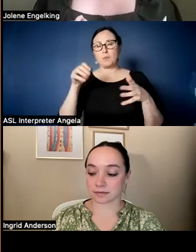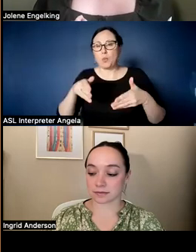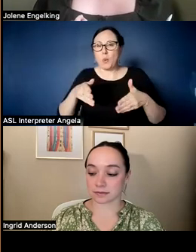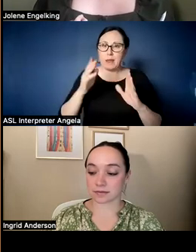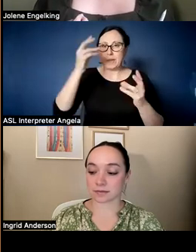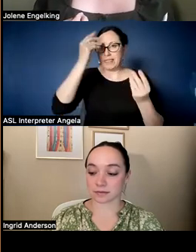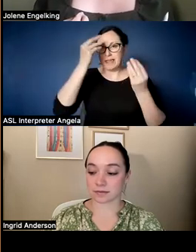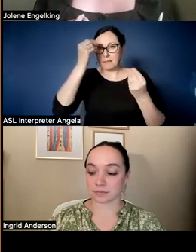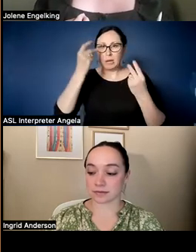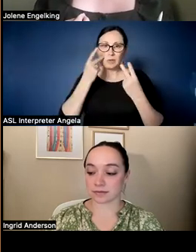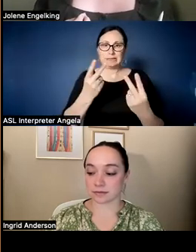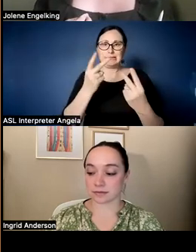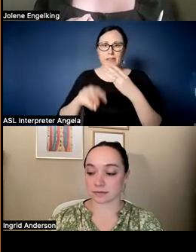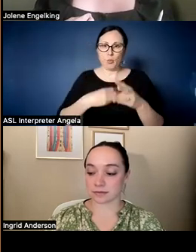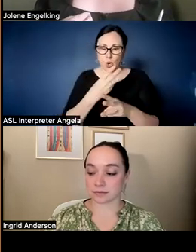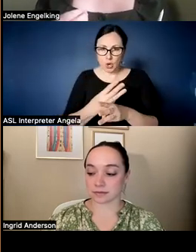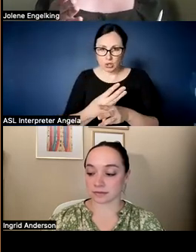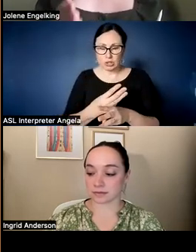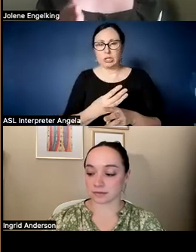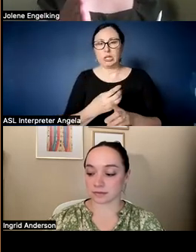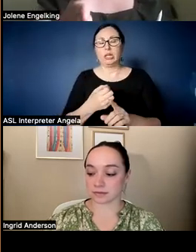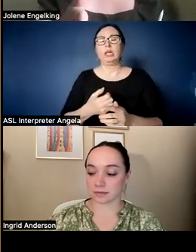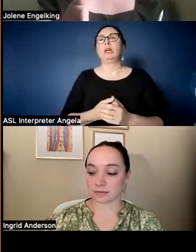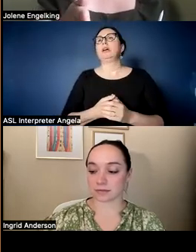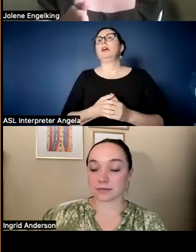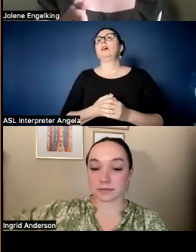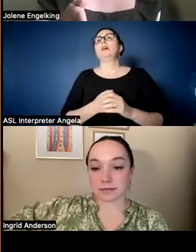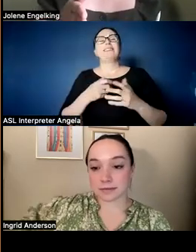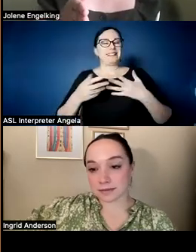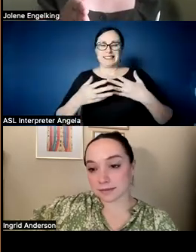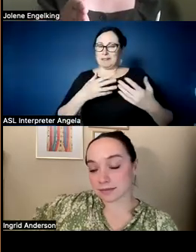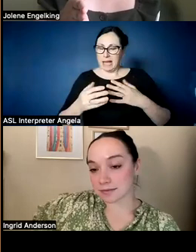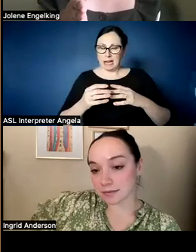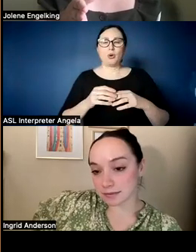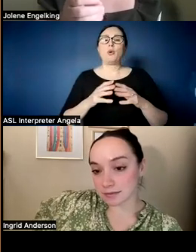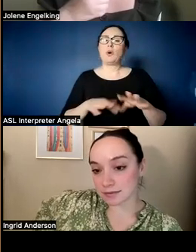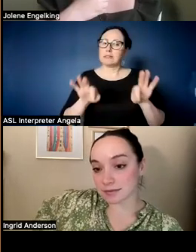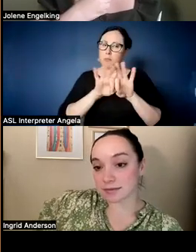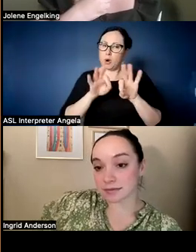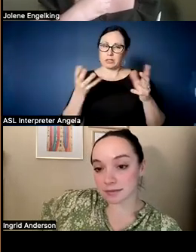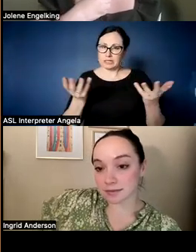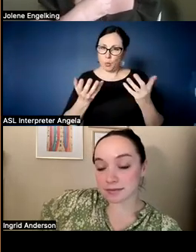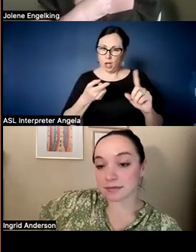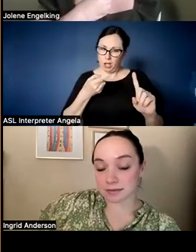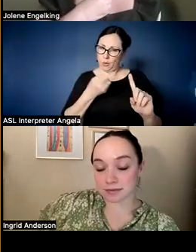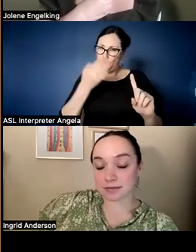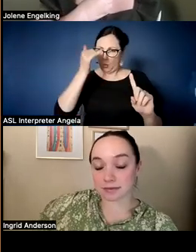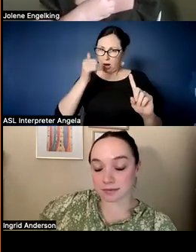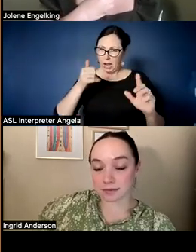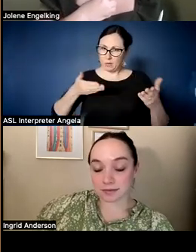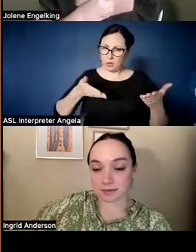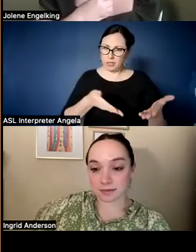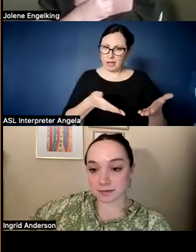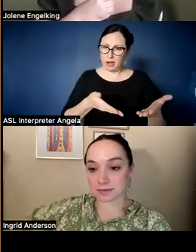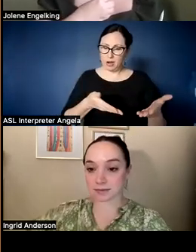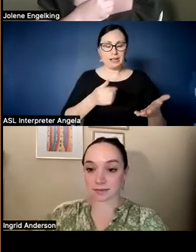in all these spaces, that what really matters is why we're there, that it is less about my own thoughts and my own